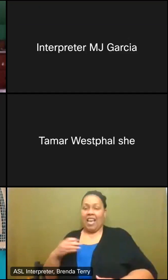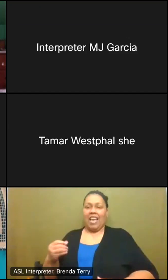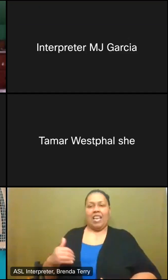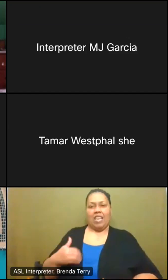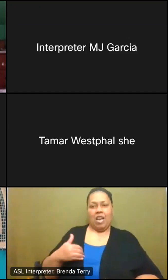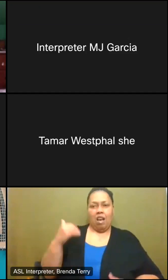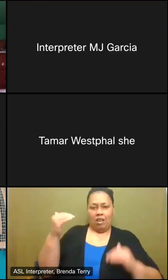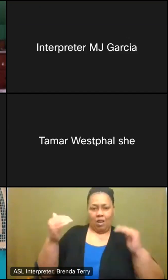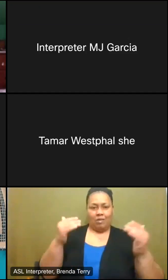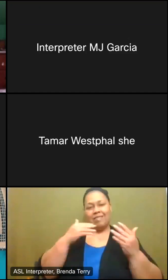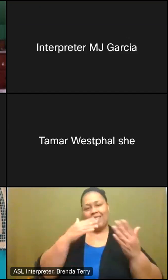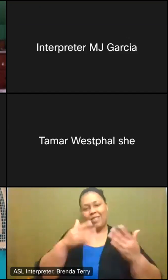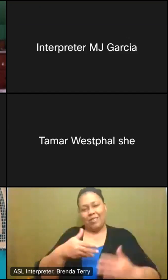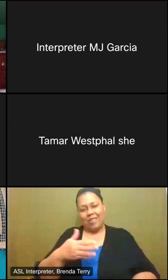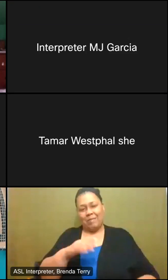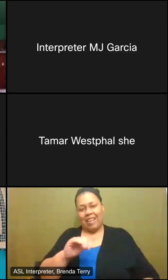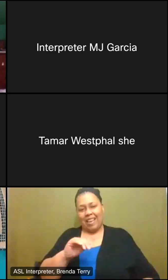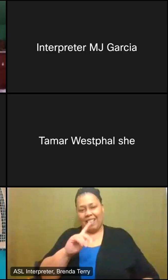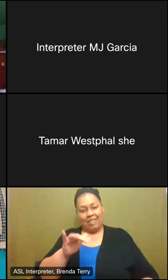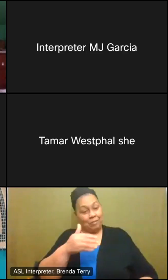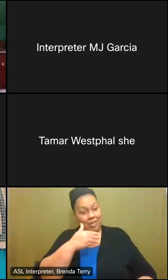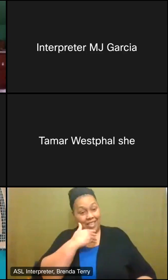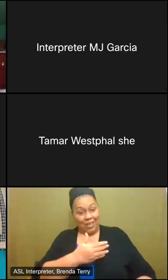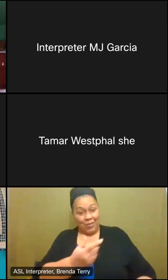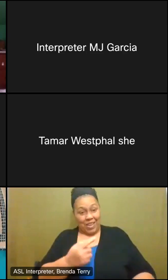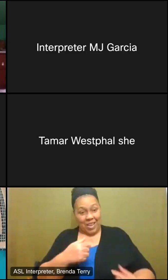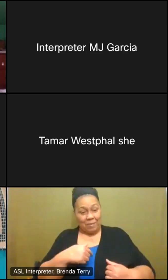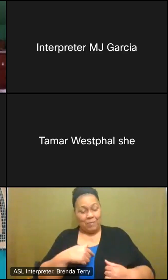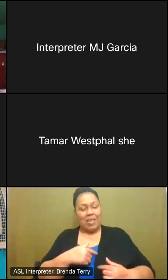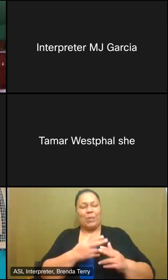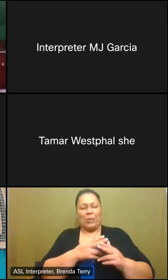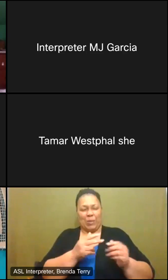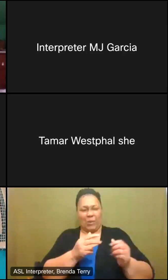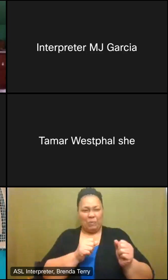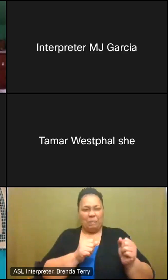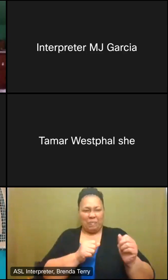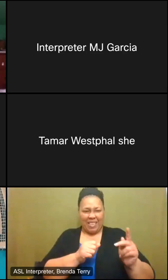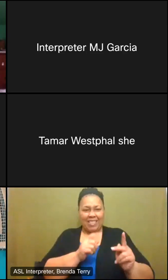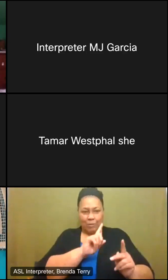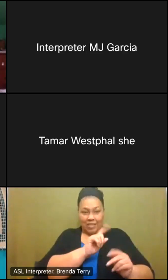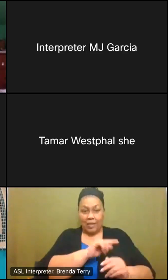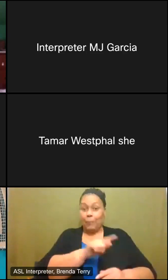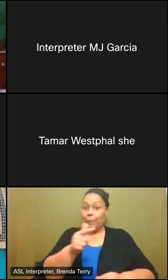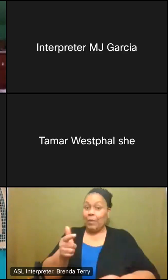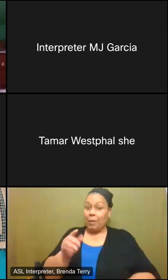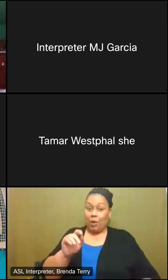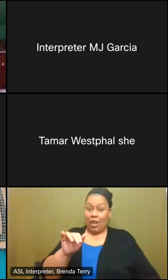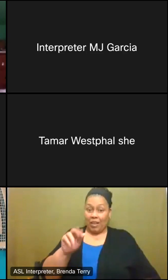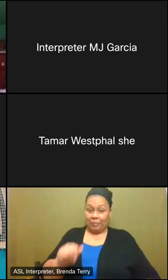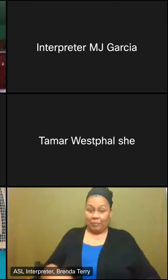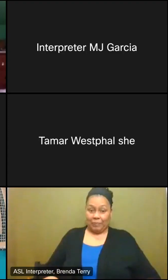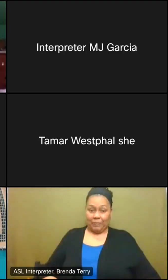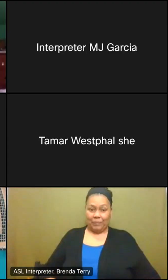you for having me, Kathy. Thank you for coming, and we'll come back to you in a moment. Maria, can we hear from you?